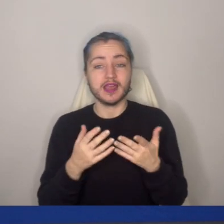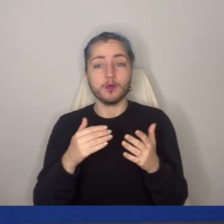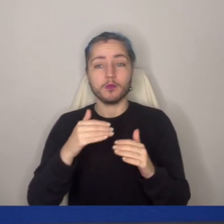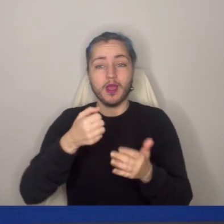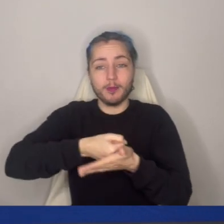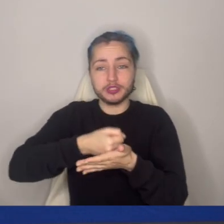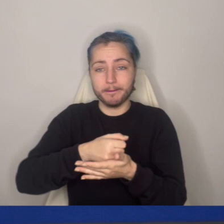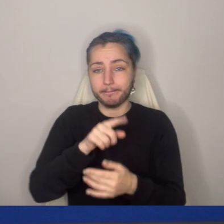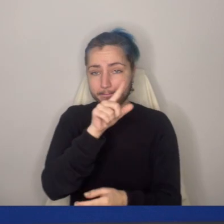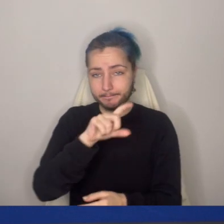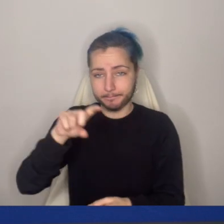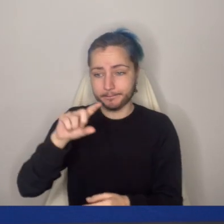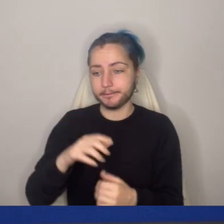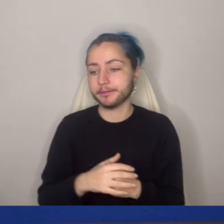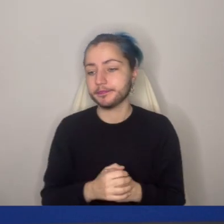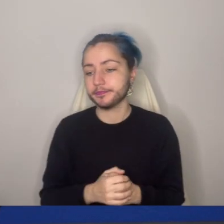is